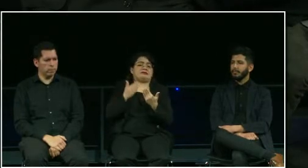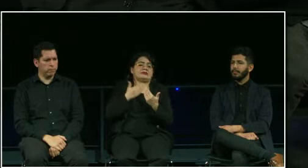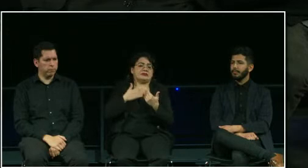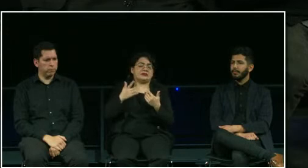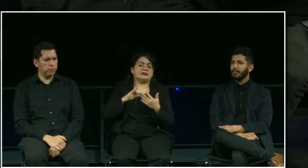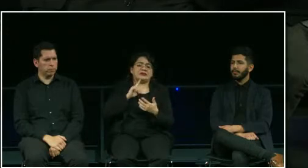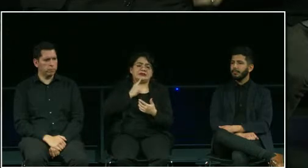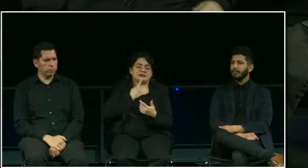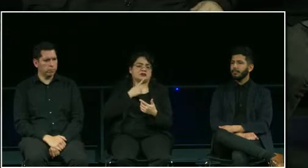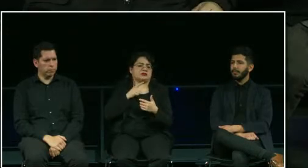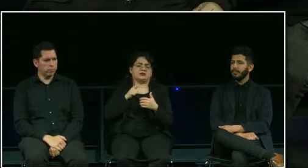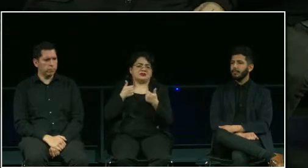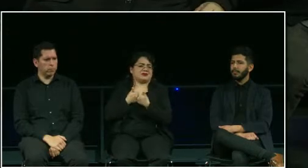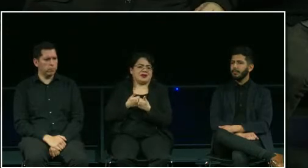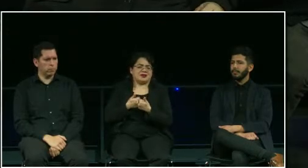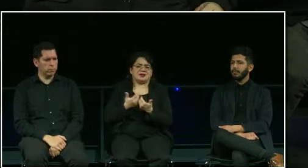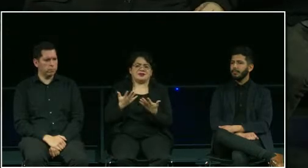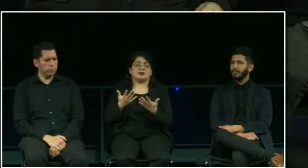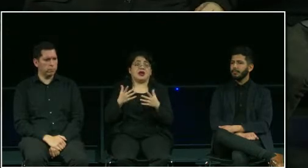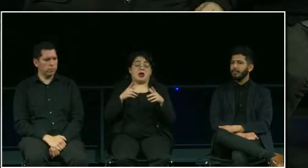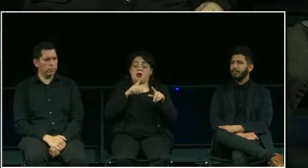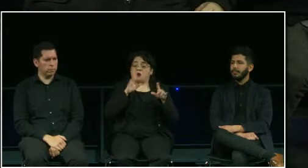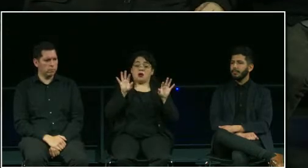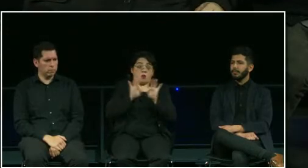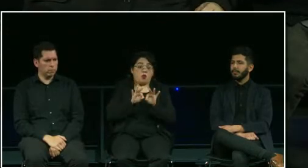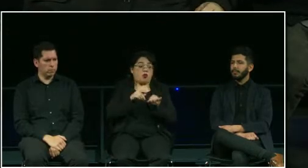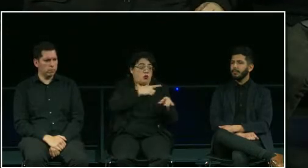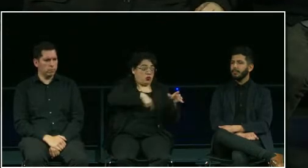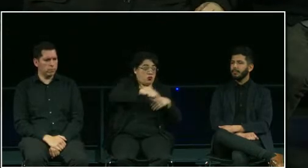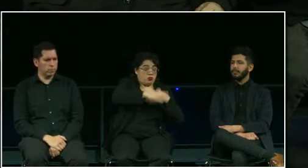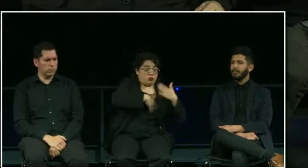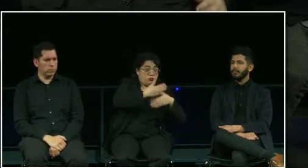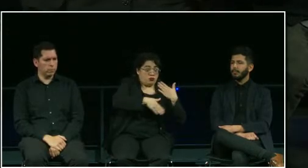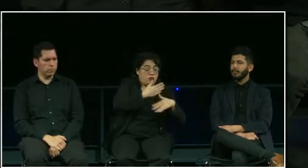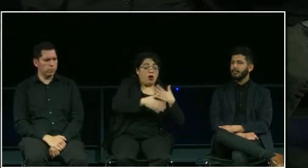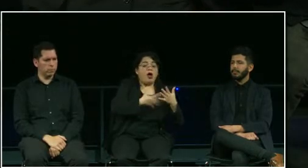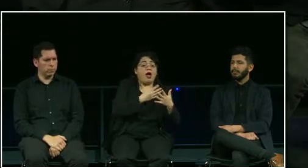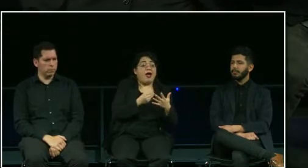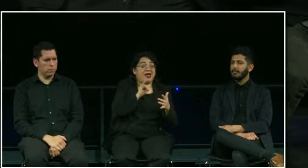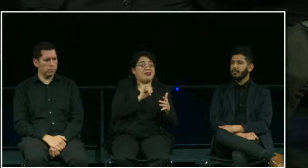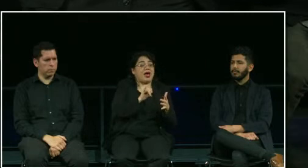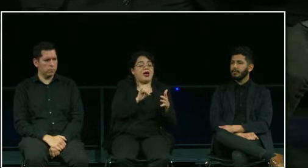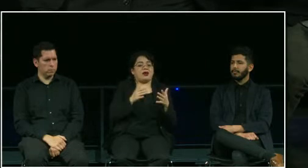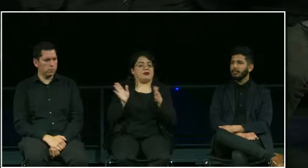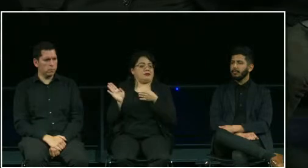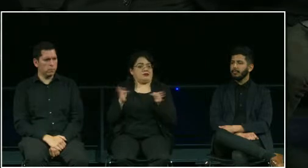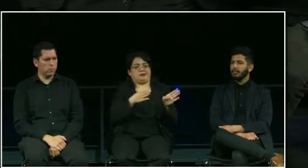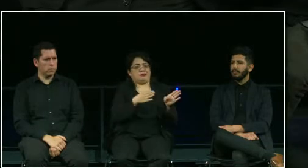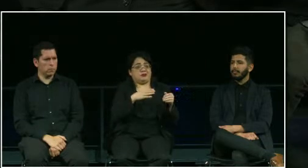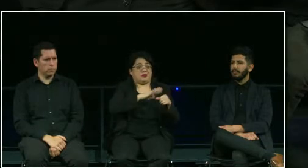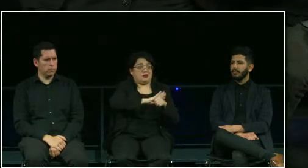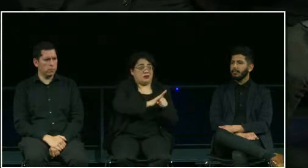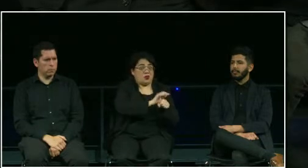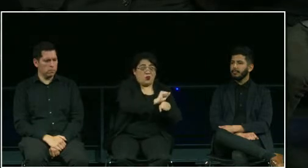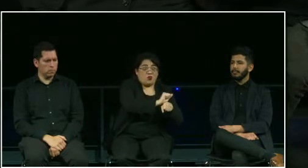real positive impact ultimately on what ended up on screen. I can't say that it was better or worse, but